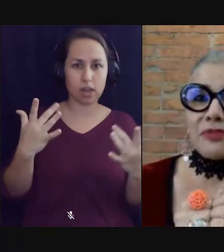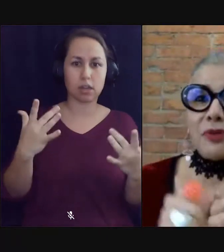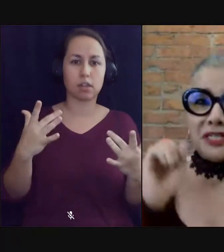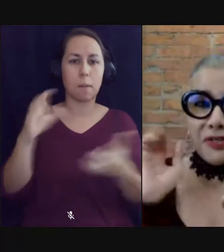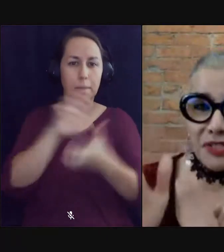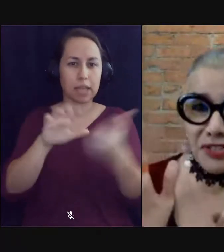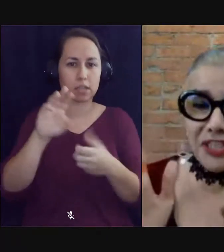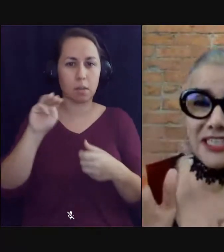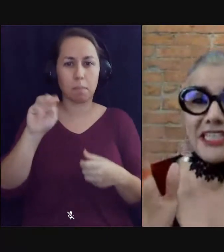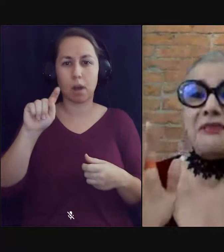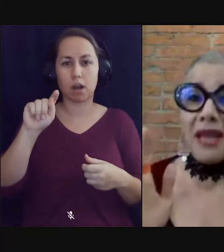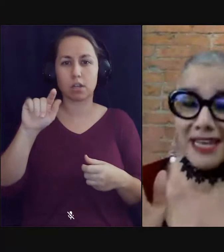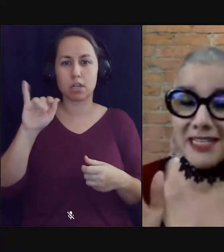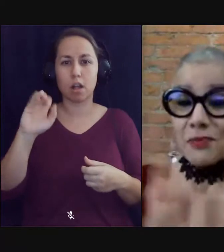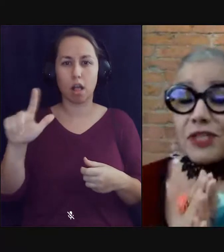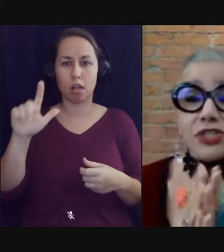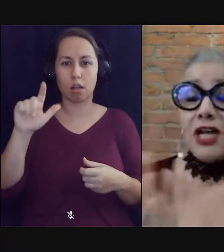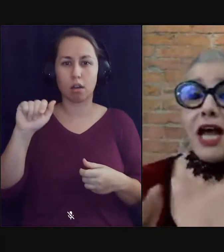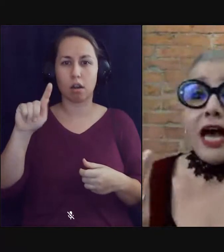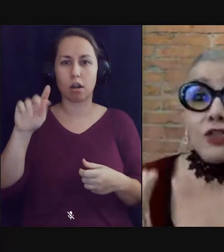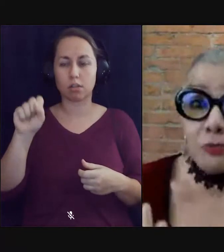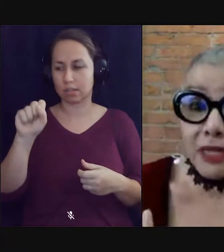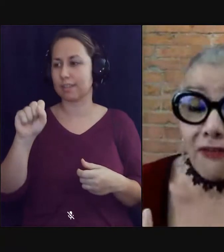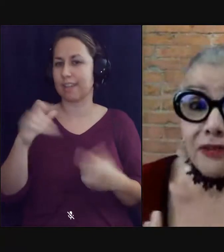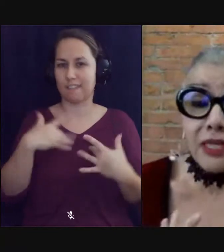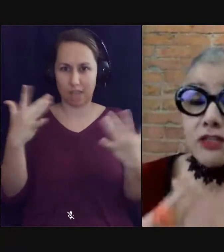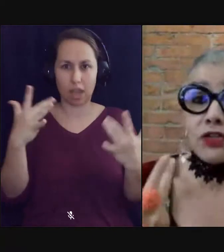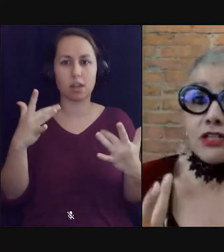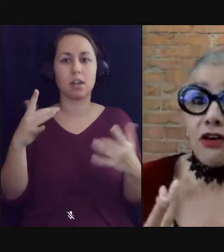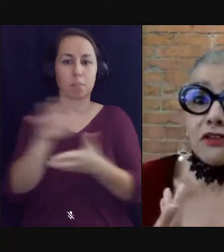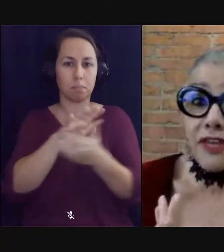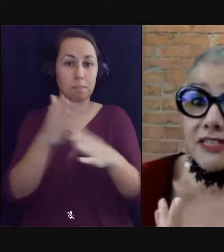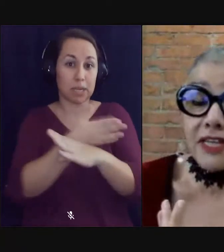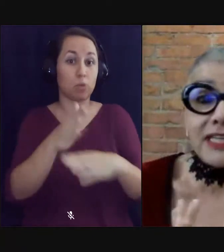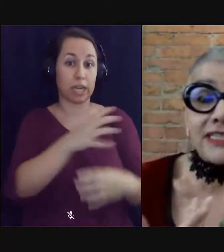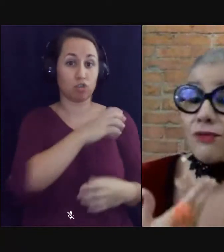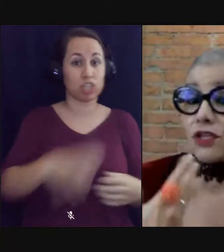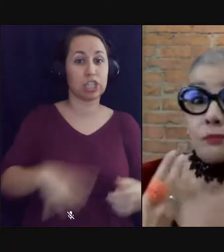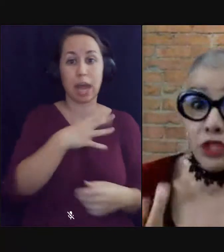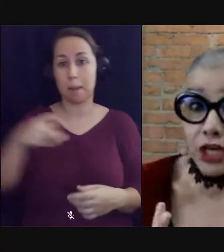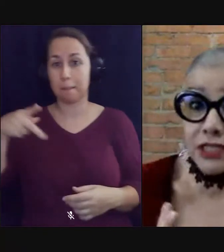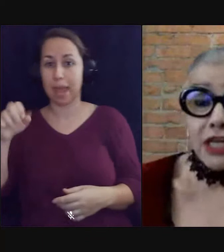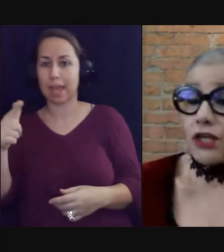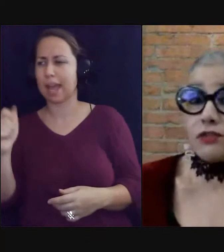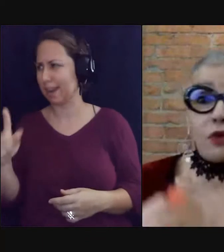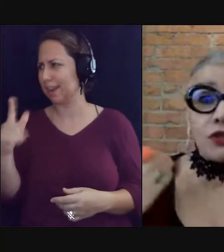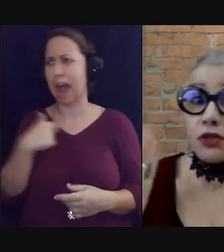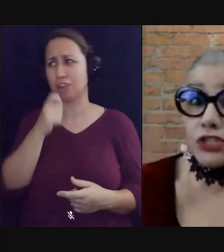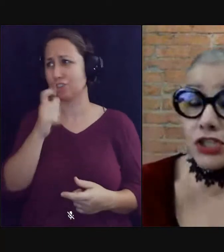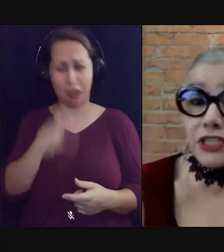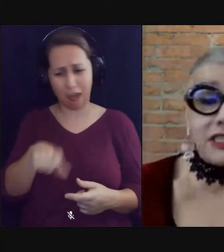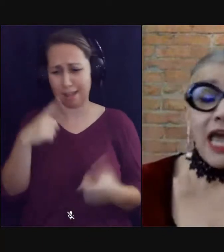event between the Christians and the paganists, which I shouldn't be laughing, because on the face of it, it sounds absurd, because you've